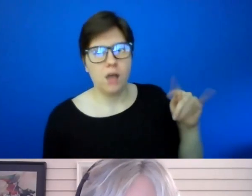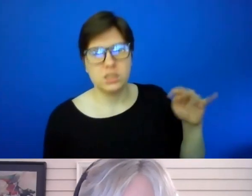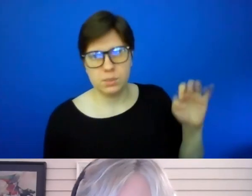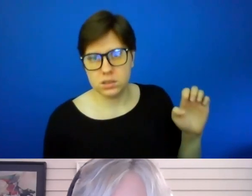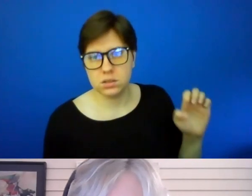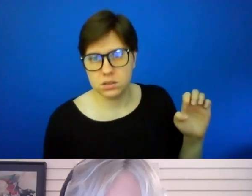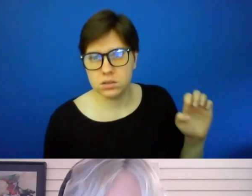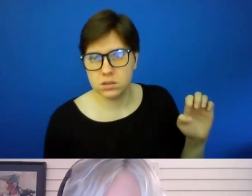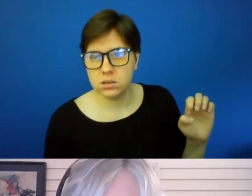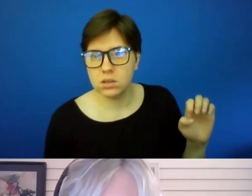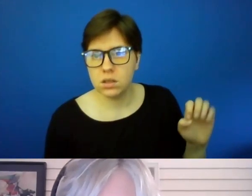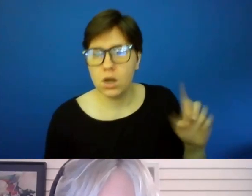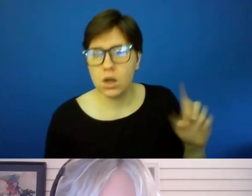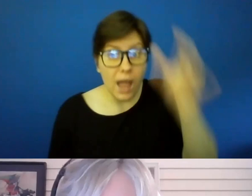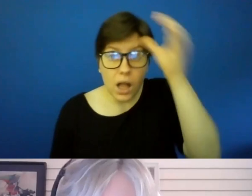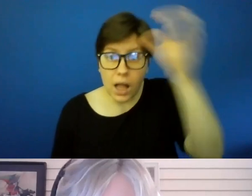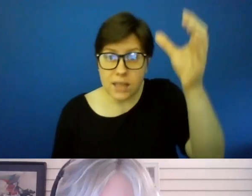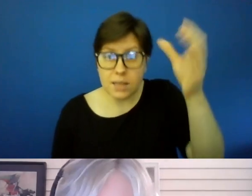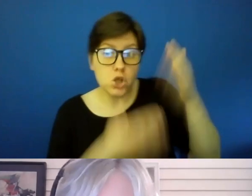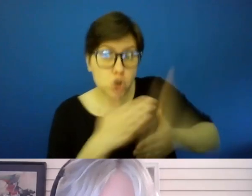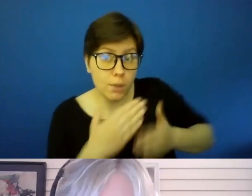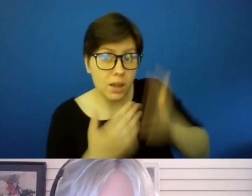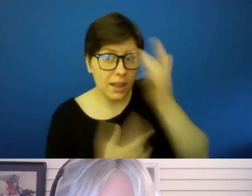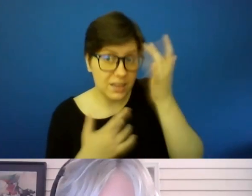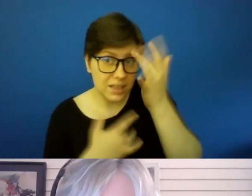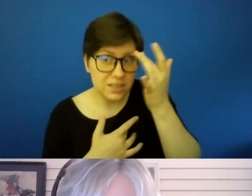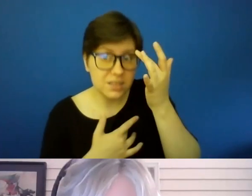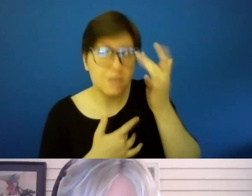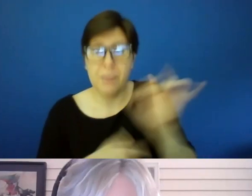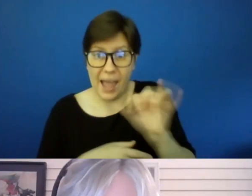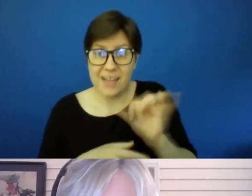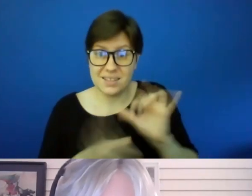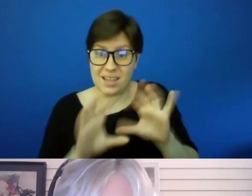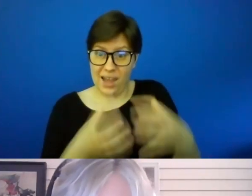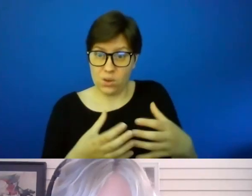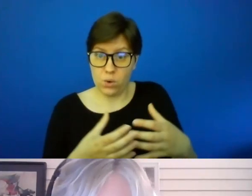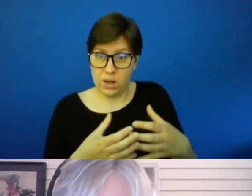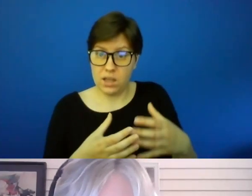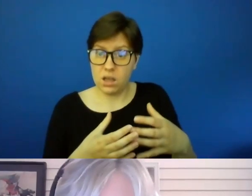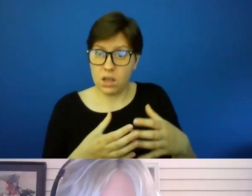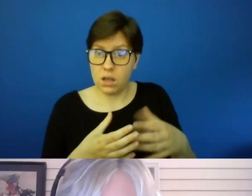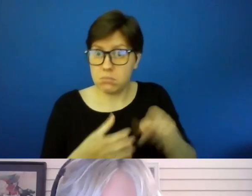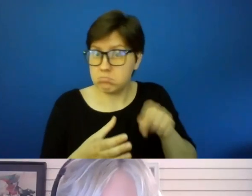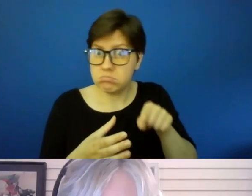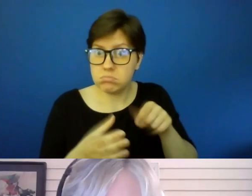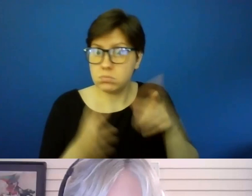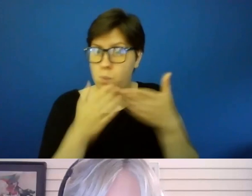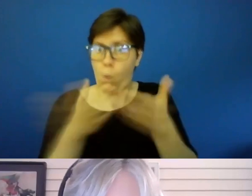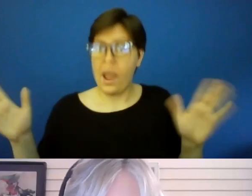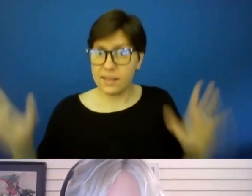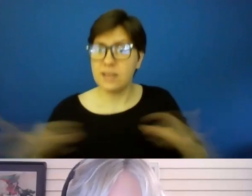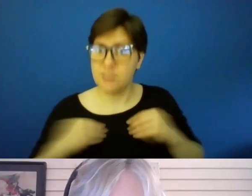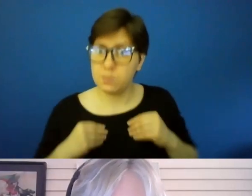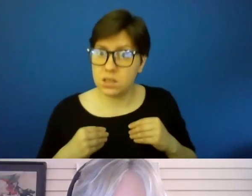ill. So the concept of terminal illness as a prognostic category is widely